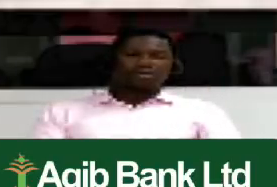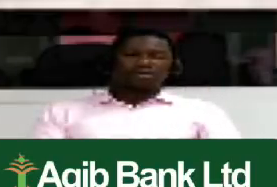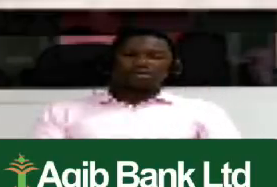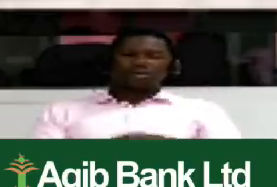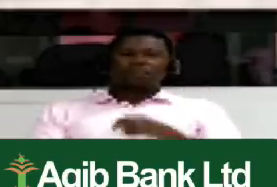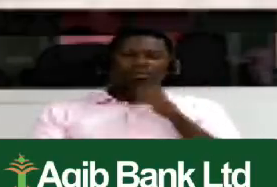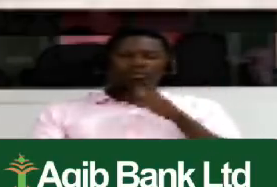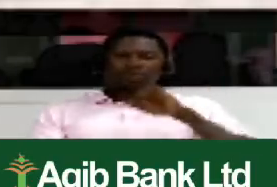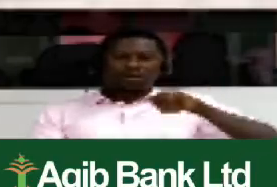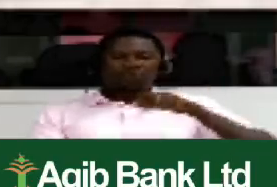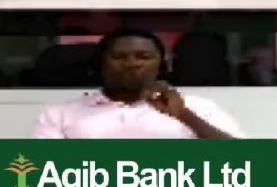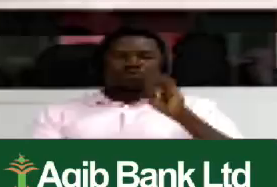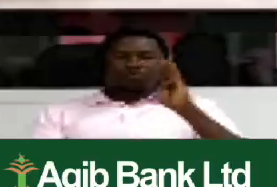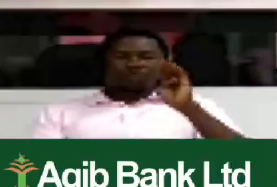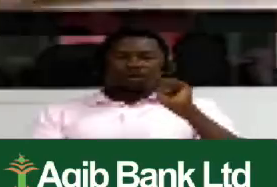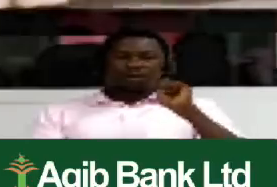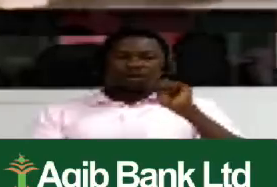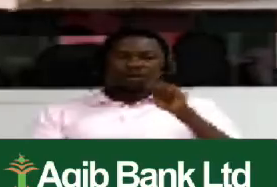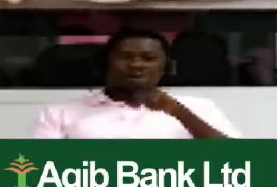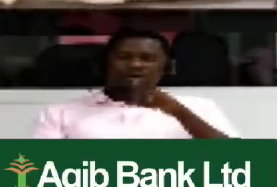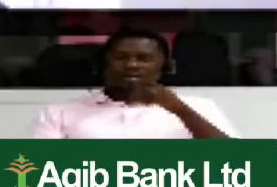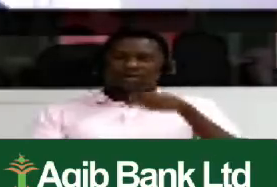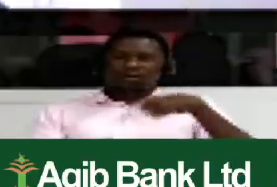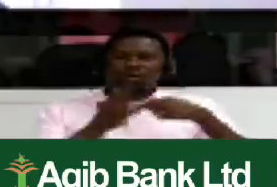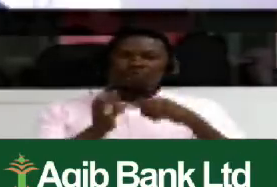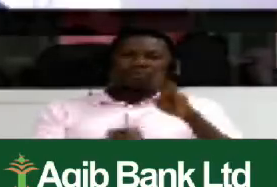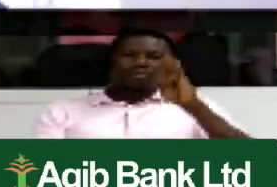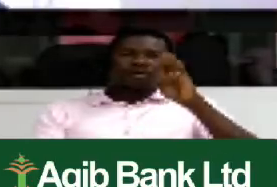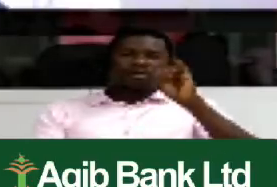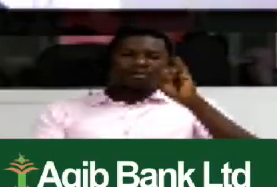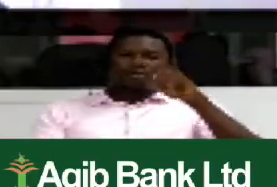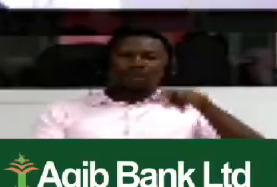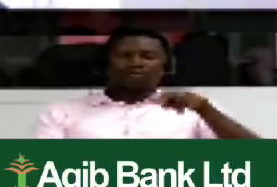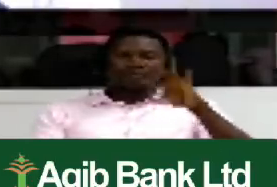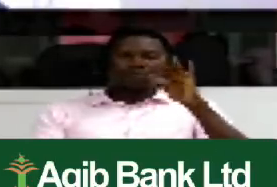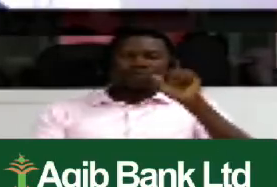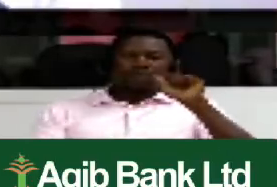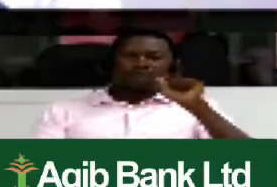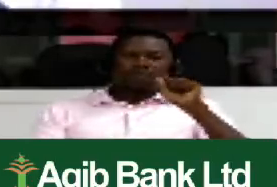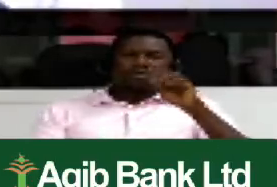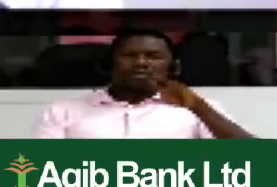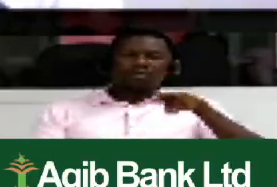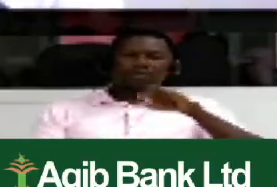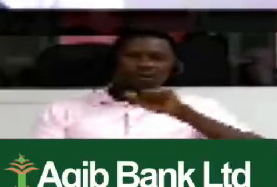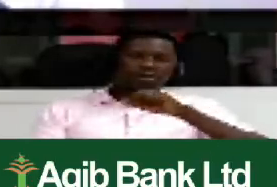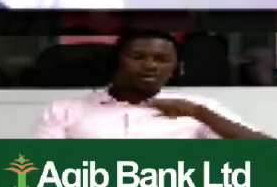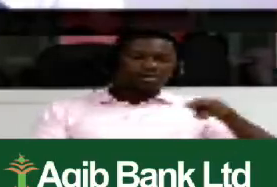def. Bintamane, did you eventually get to know who raped her?